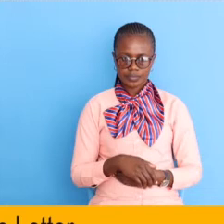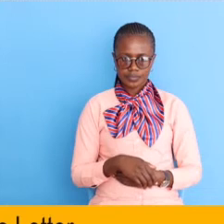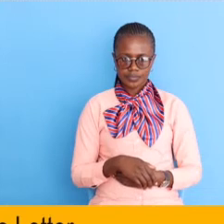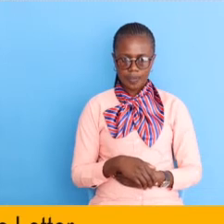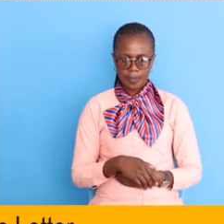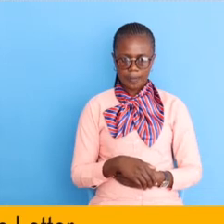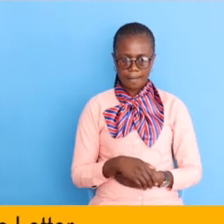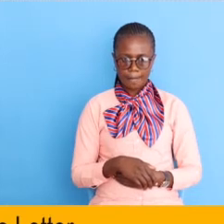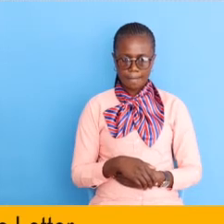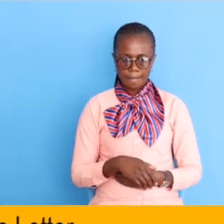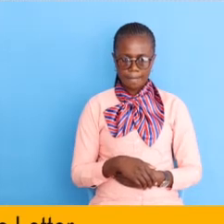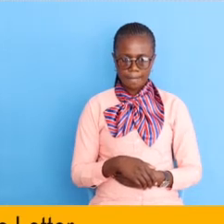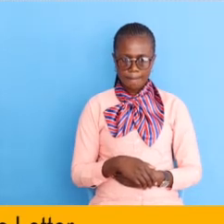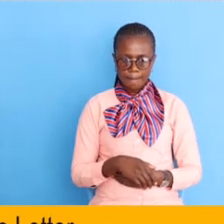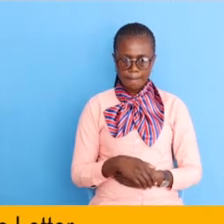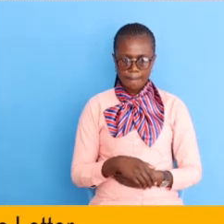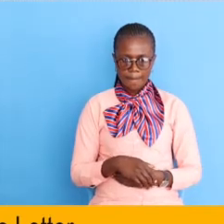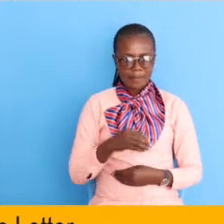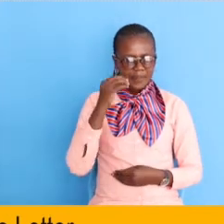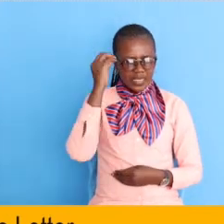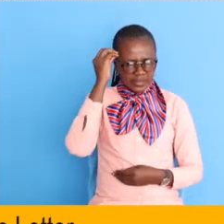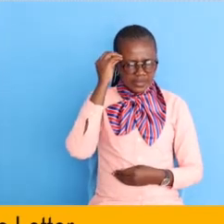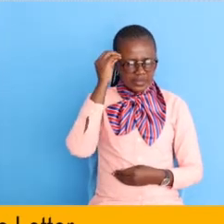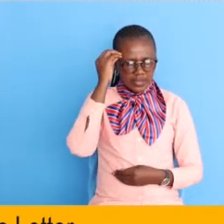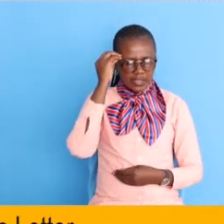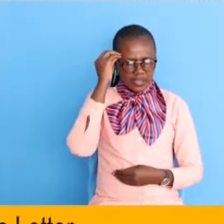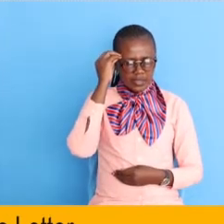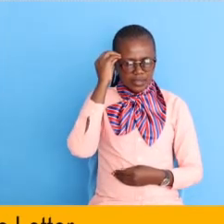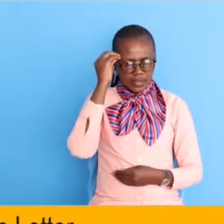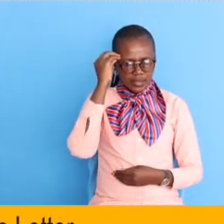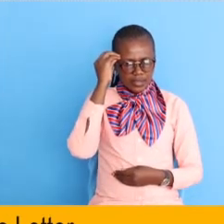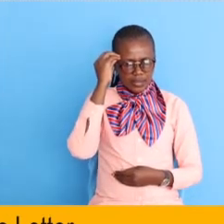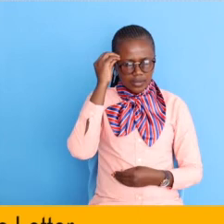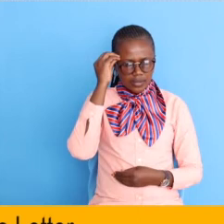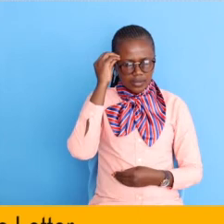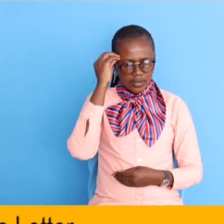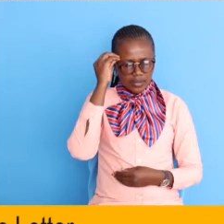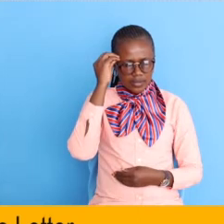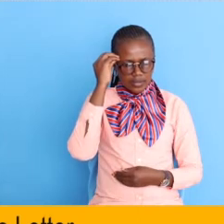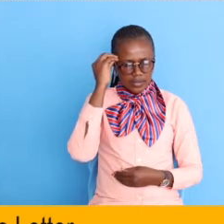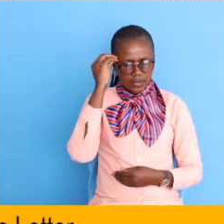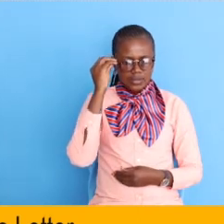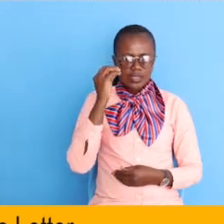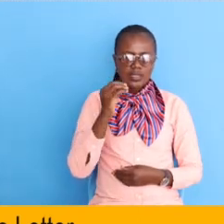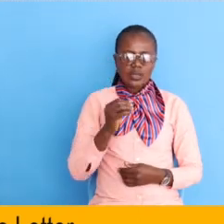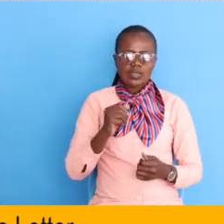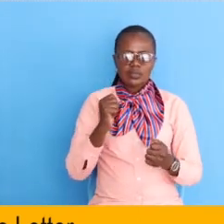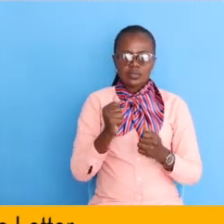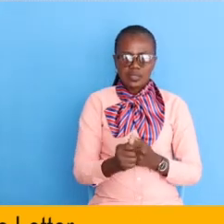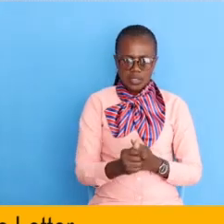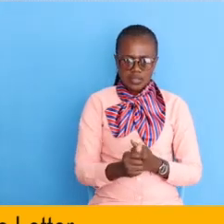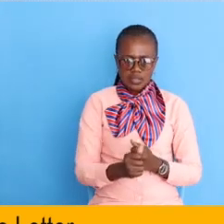The question reads, imagine that you are the sales representative of Nanda Bookshop